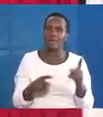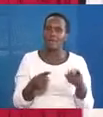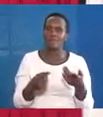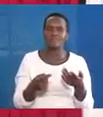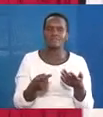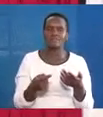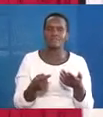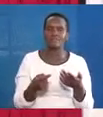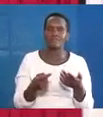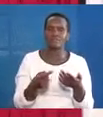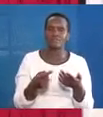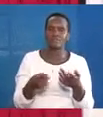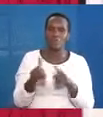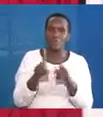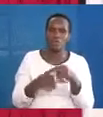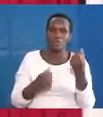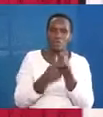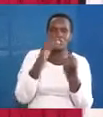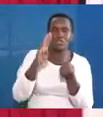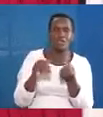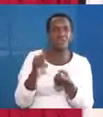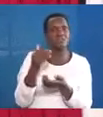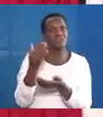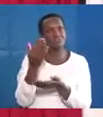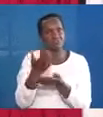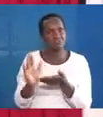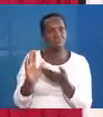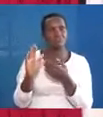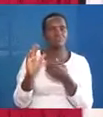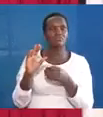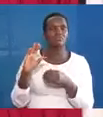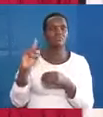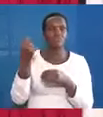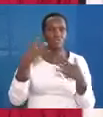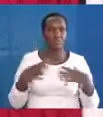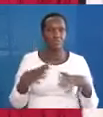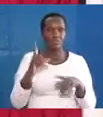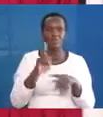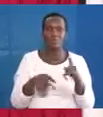public that felt only drastic action could erase their frustrations.